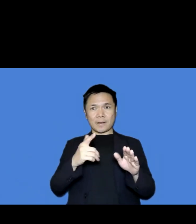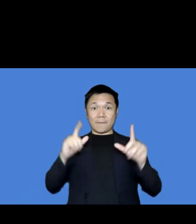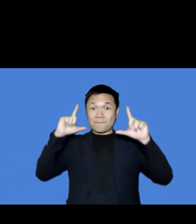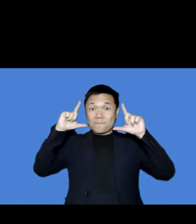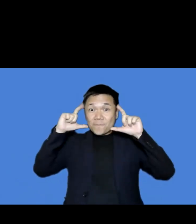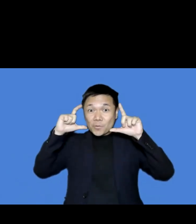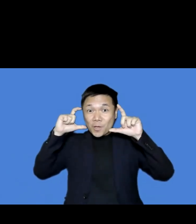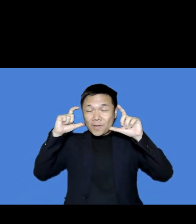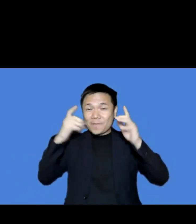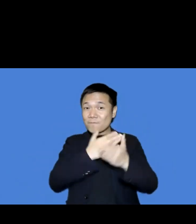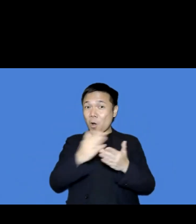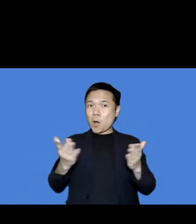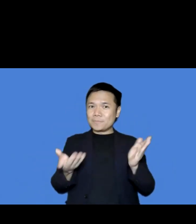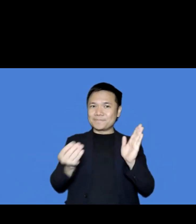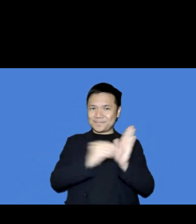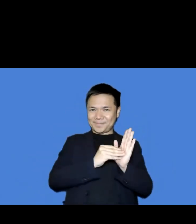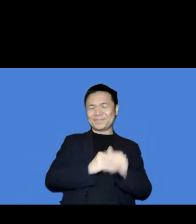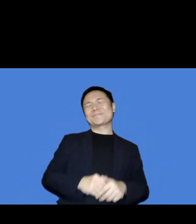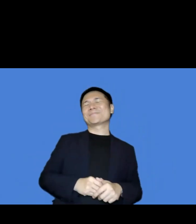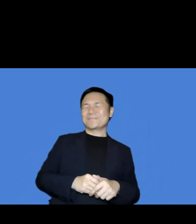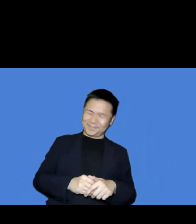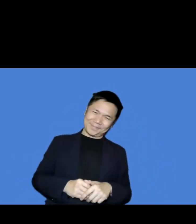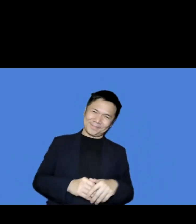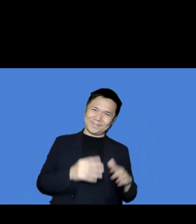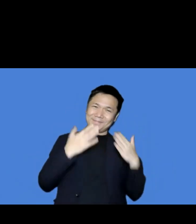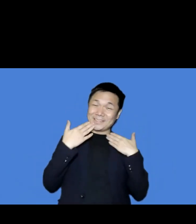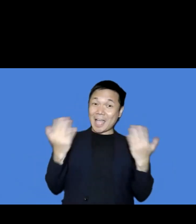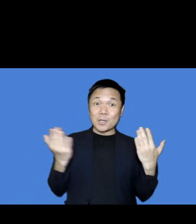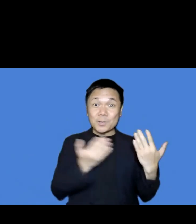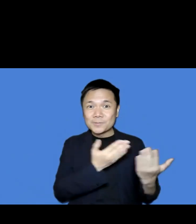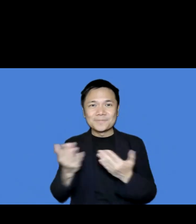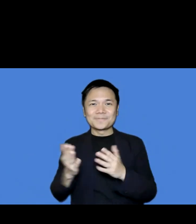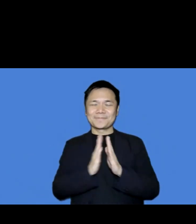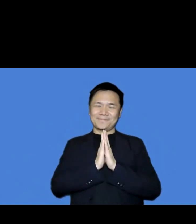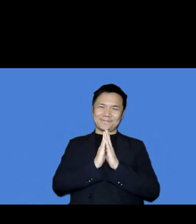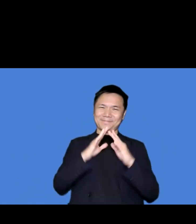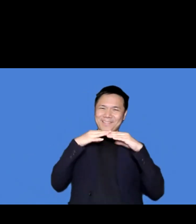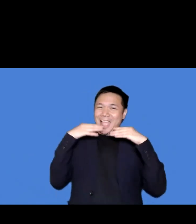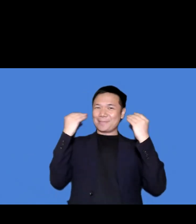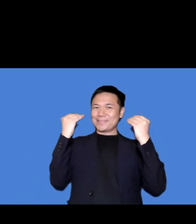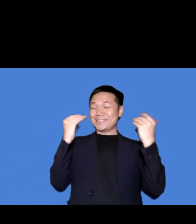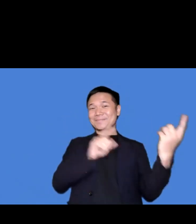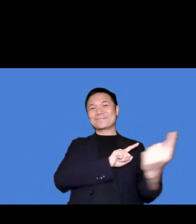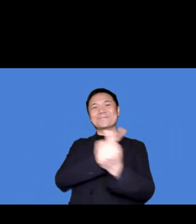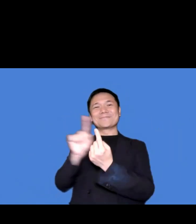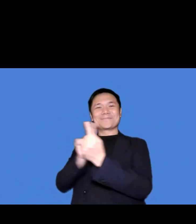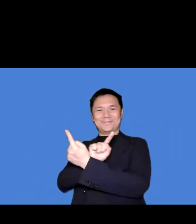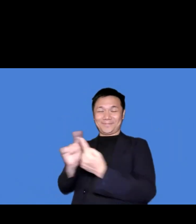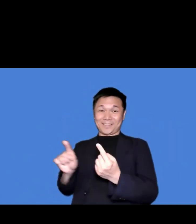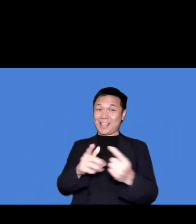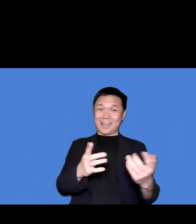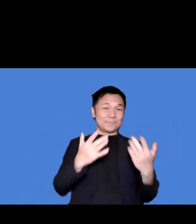photograph for our records. Thank you everybody for joining. It was very nice to interact with all of you today. Thank you